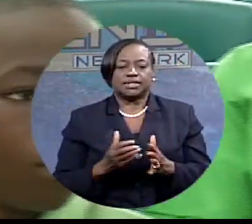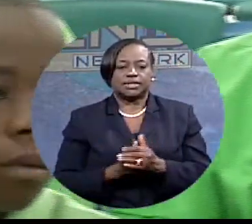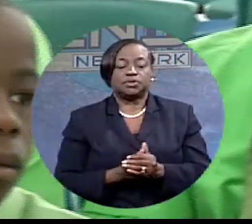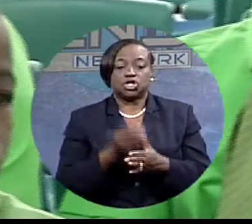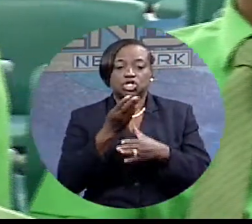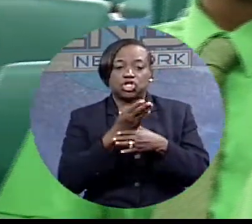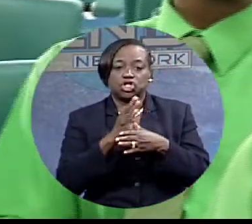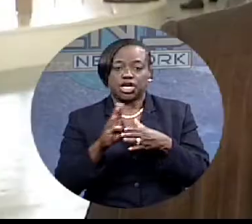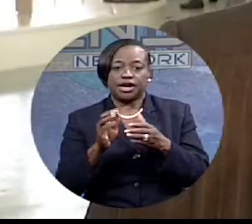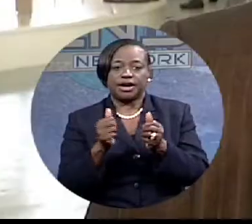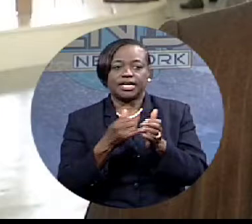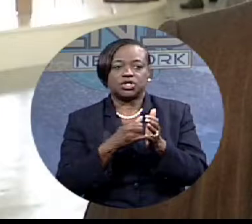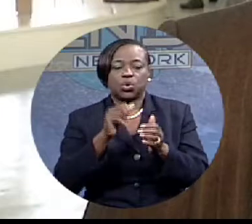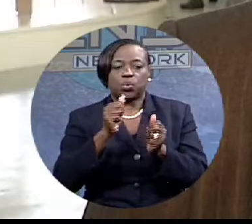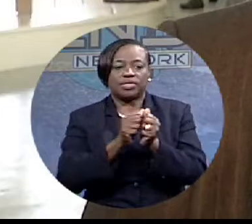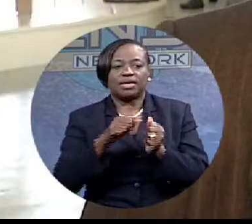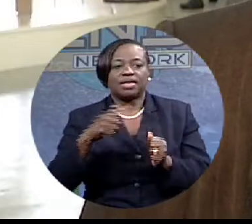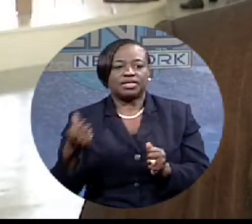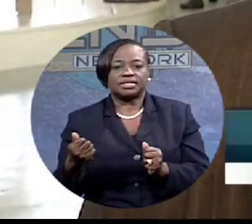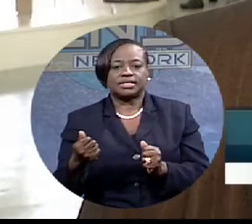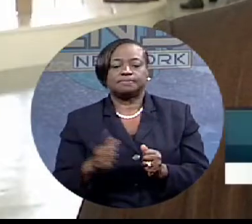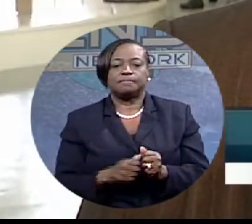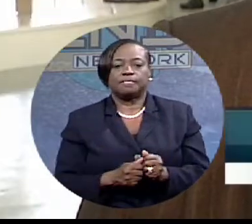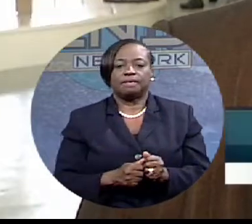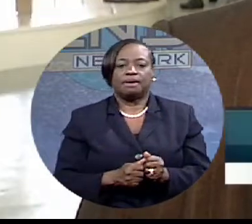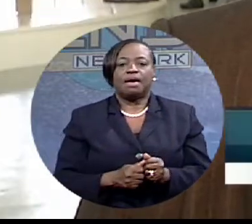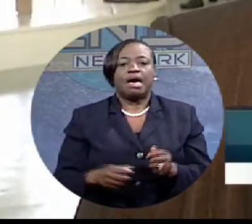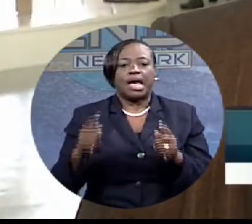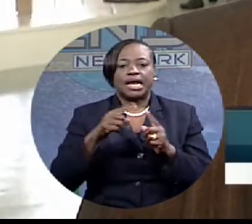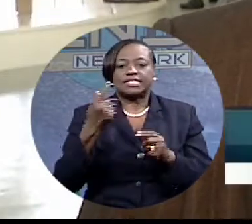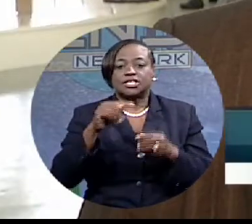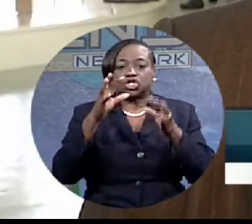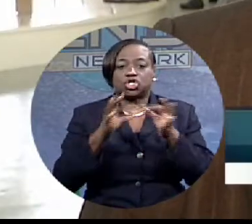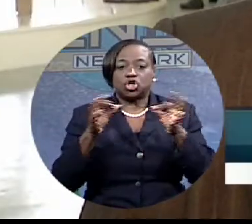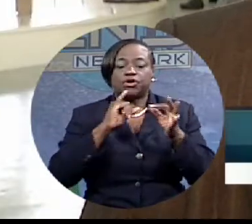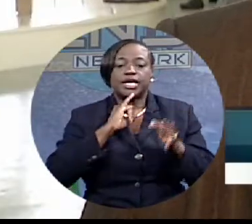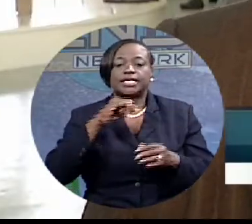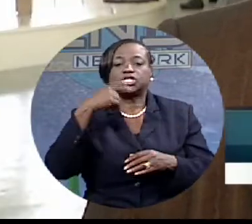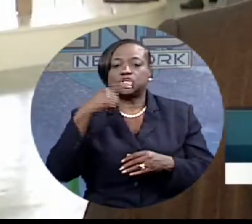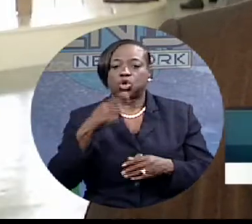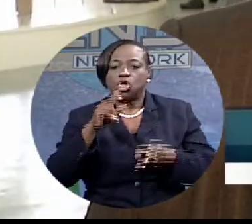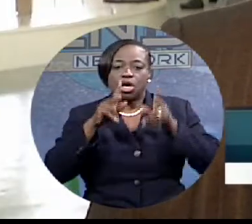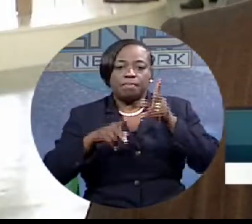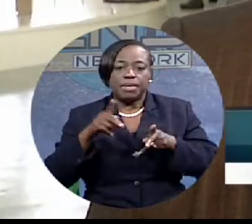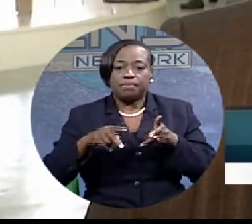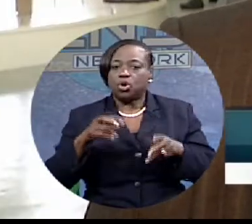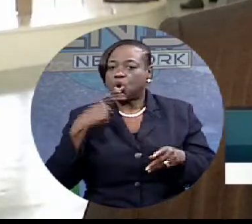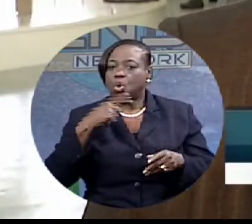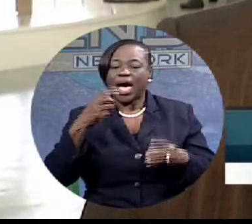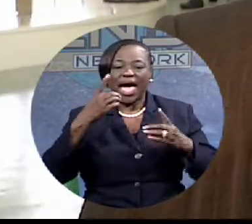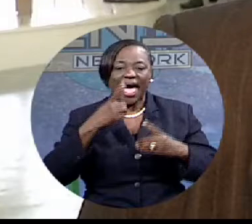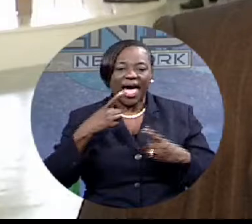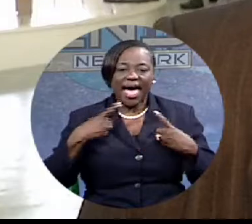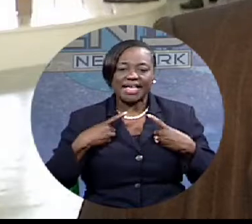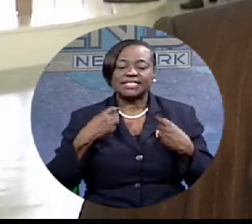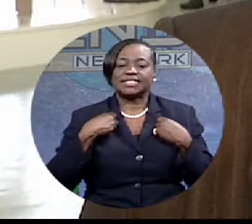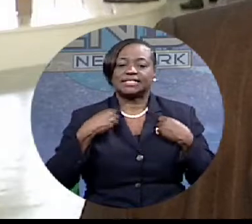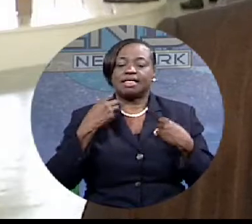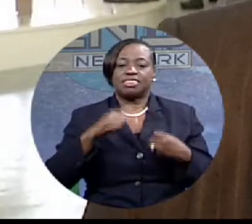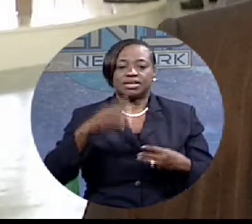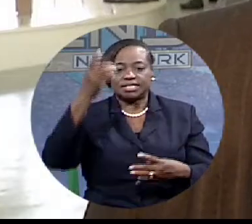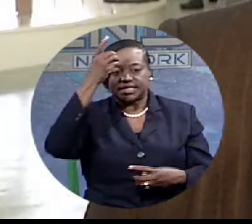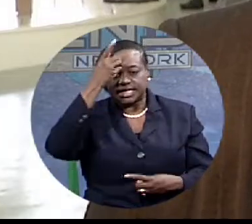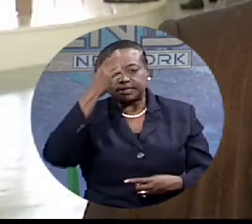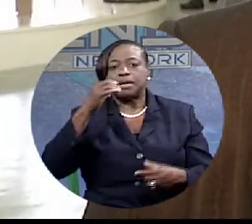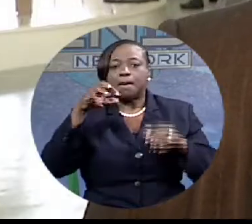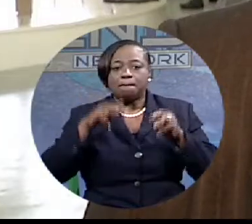feel that unless the story is told, persons who may be afflicted with the disease, they may feel that they should just sit home and fade away. We're trying to